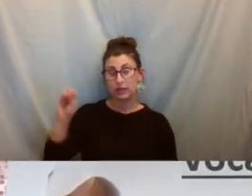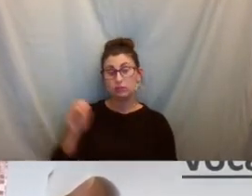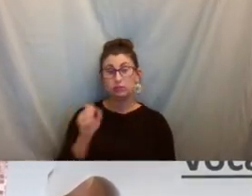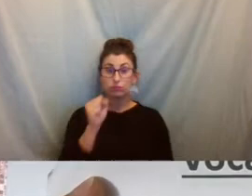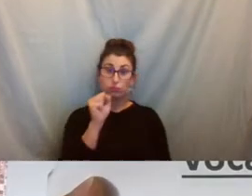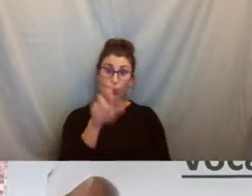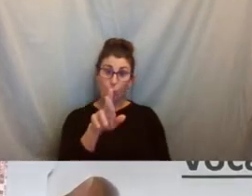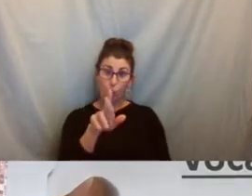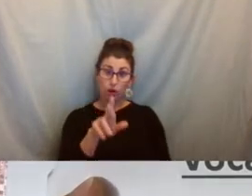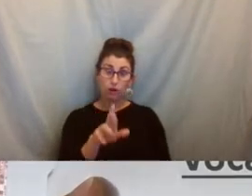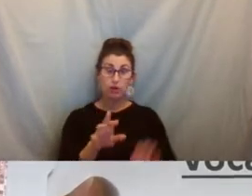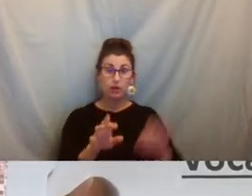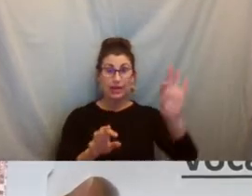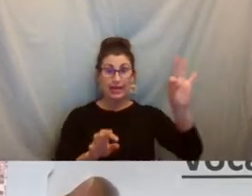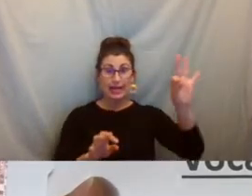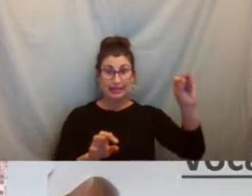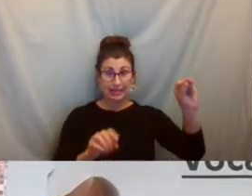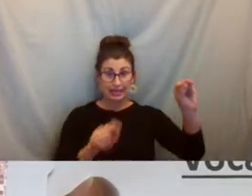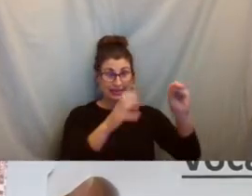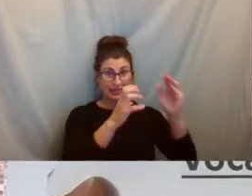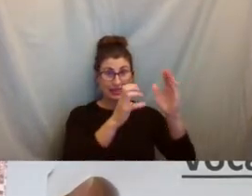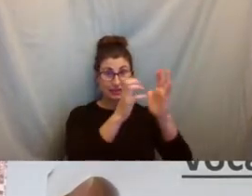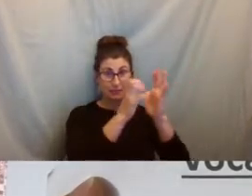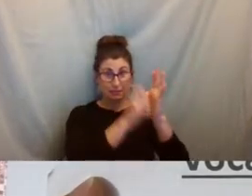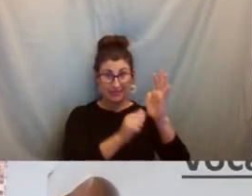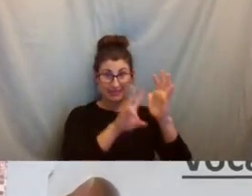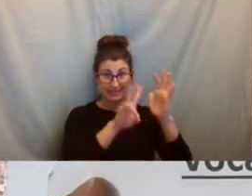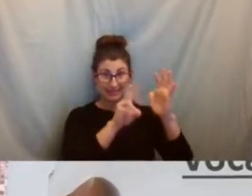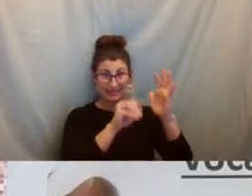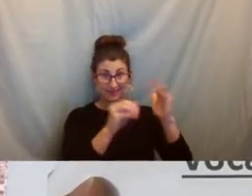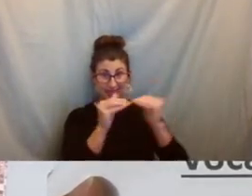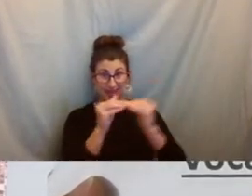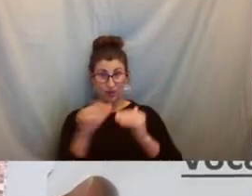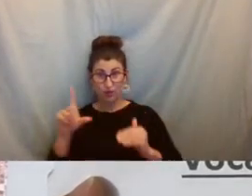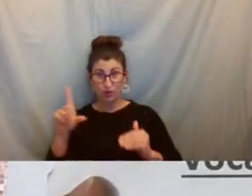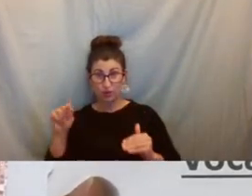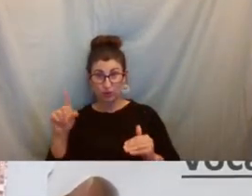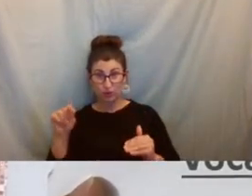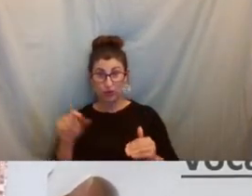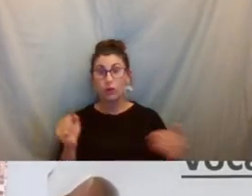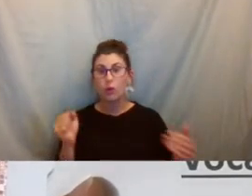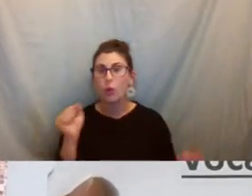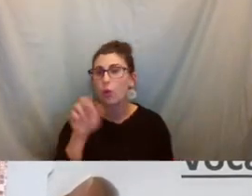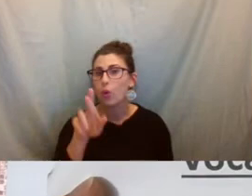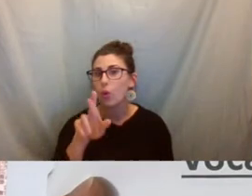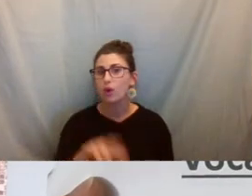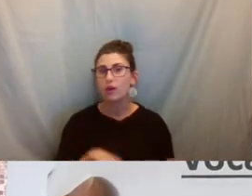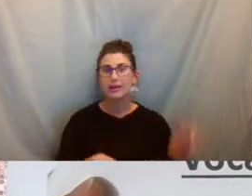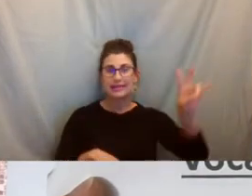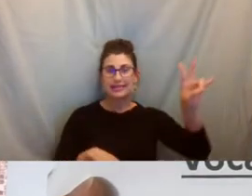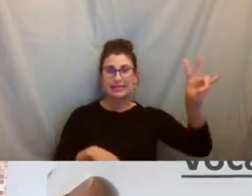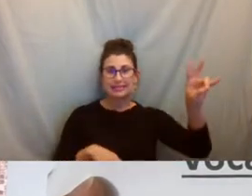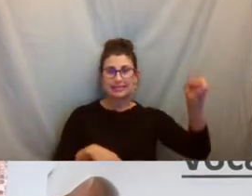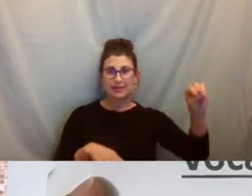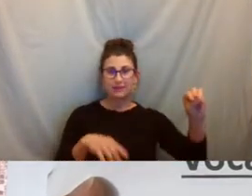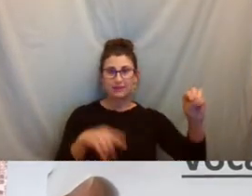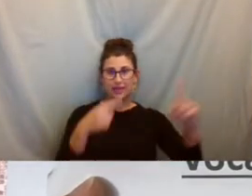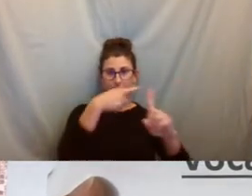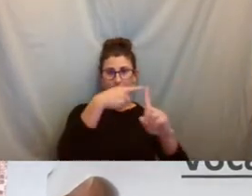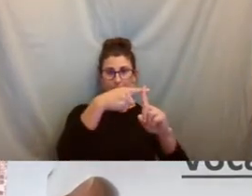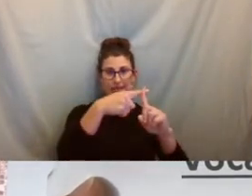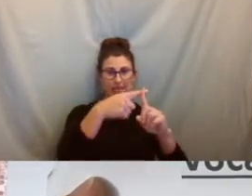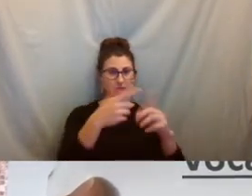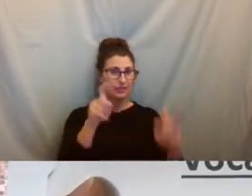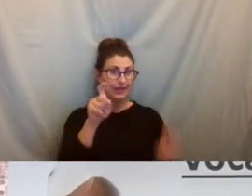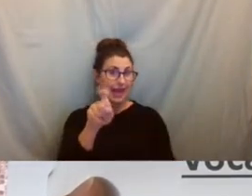that. Or I can say 90 minus 70 equals 20. Or I can say 70 plus what